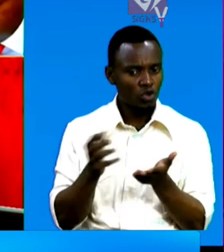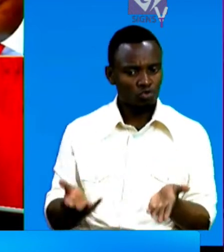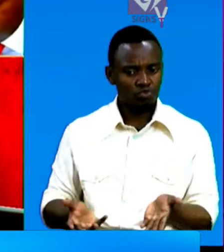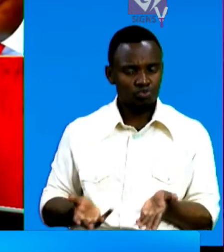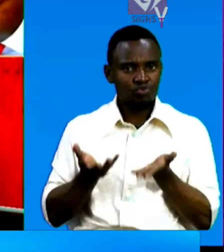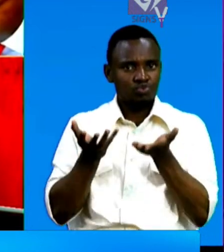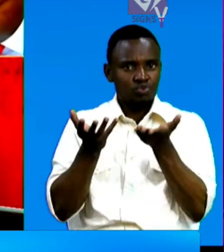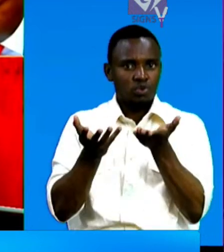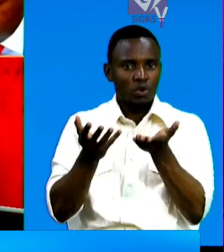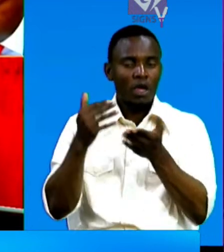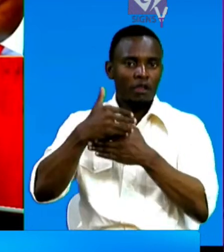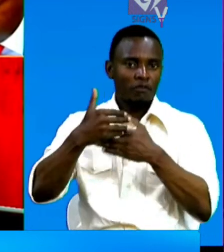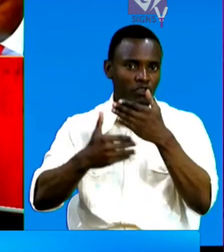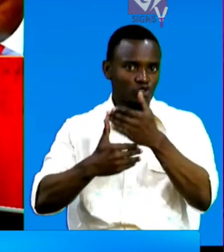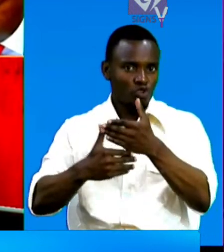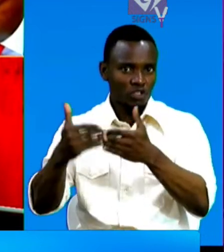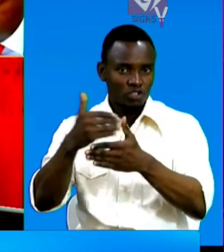infrastructure